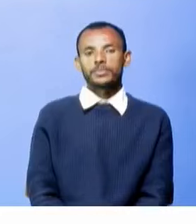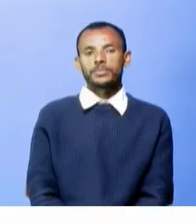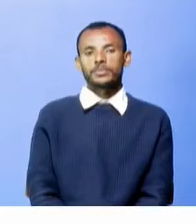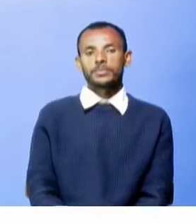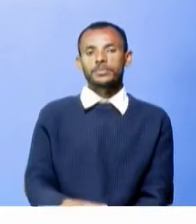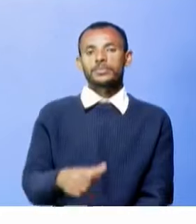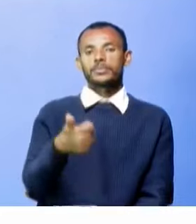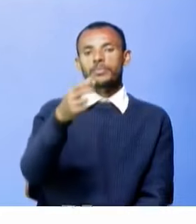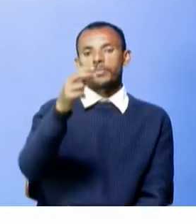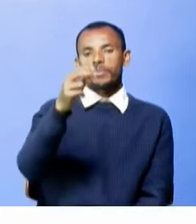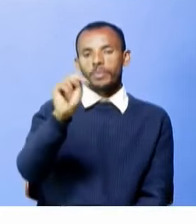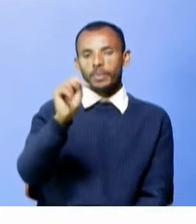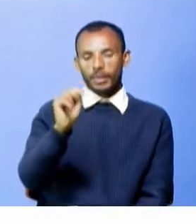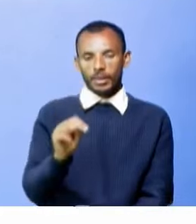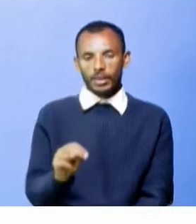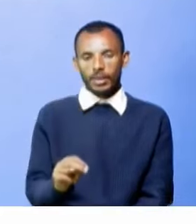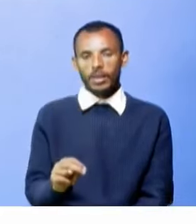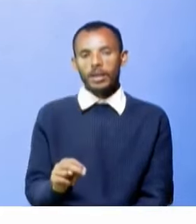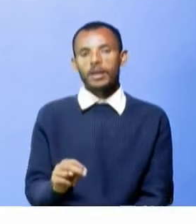An event is